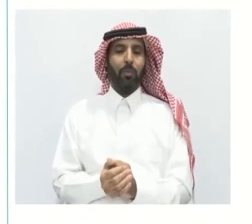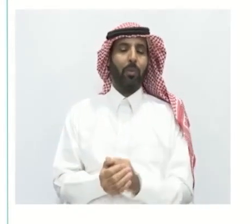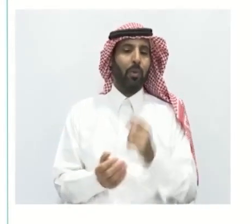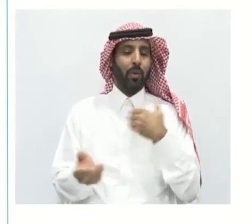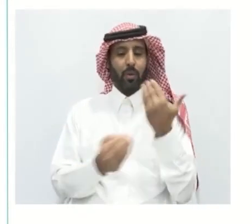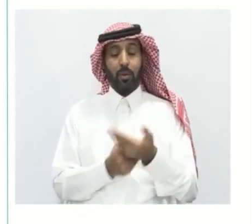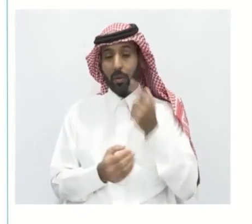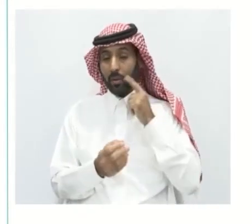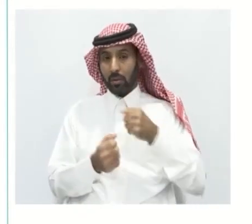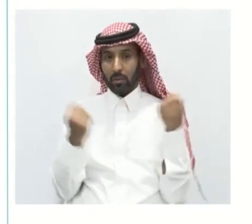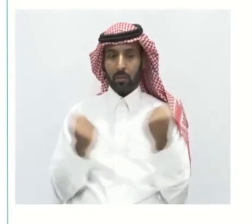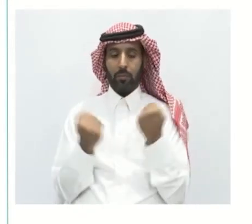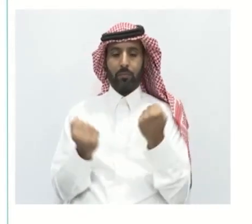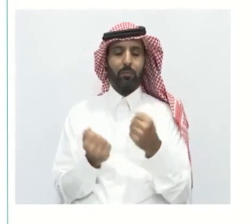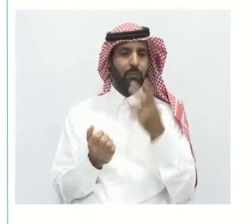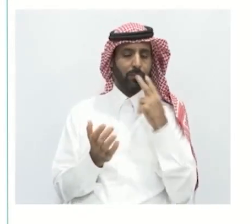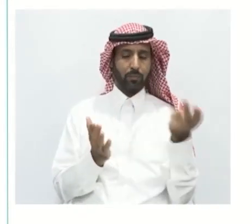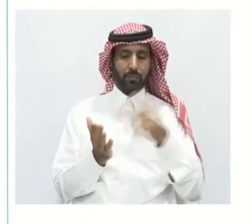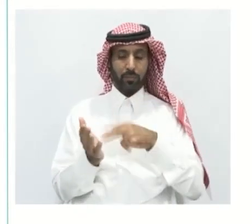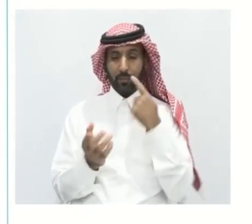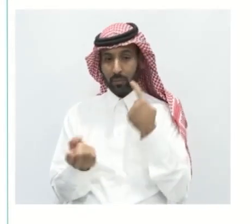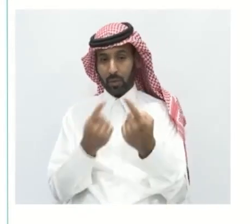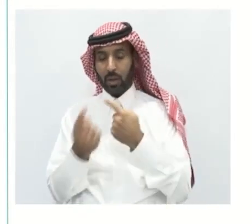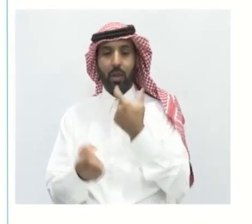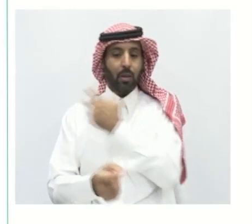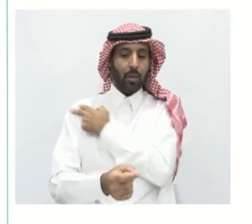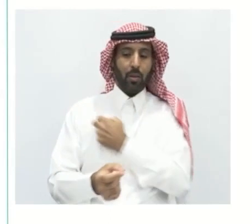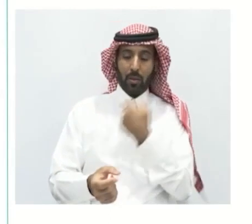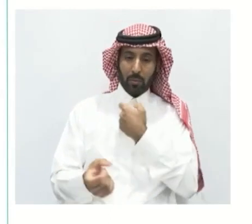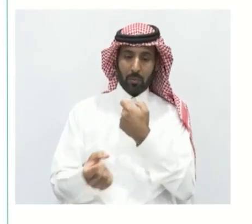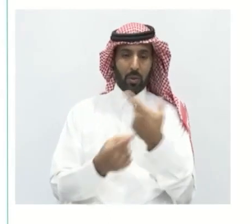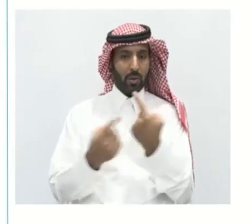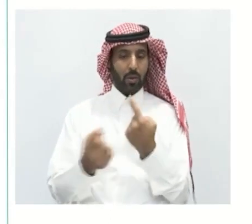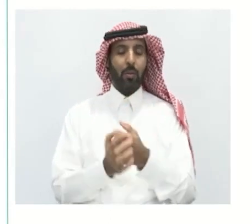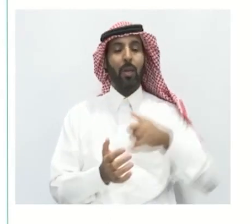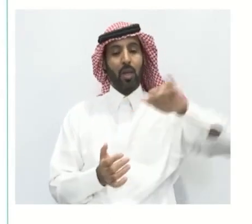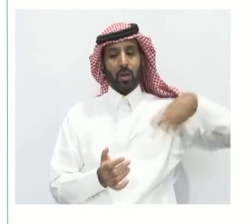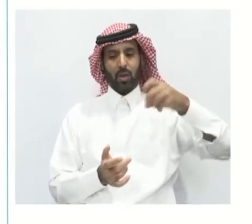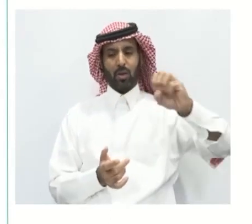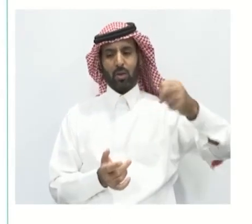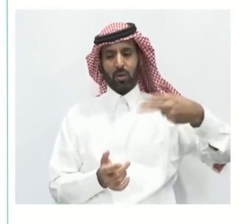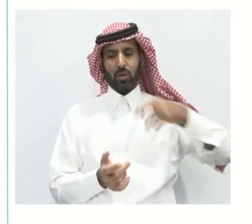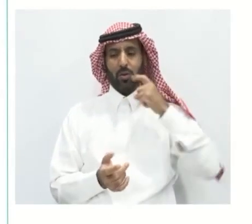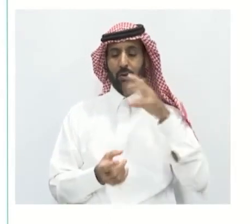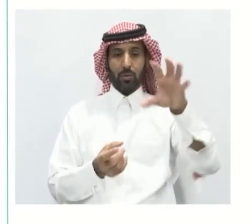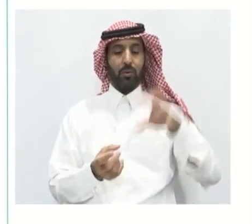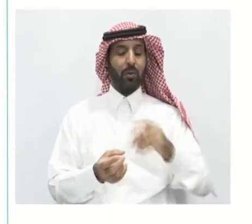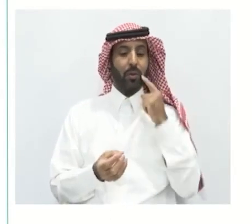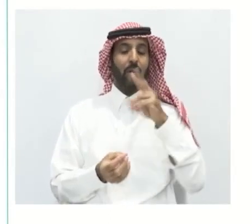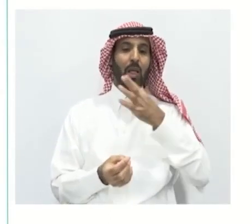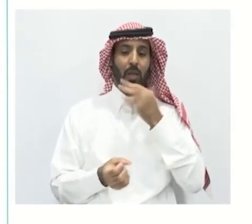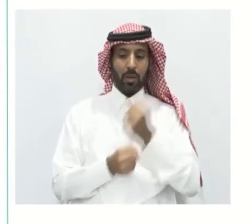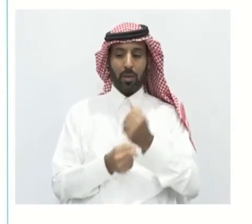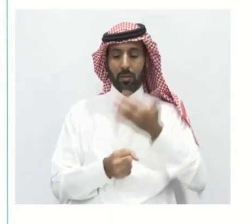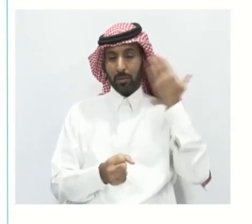So let's take some exercise here. Read the interview between the policeman and Mr. John Wilkinson. Complete the paragraphs with the simple